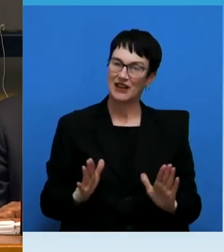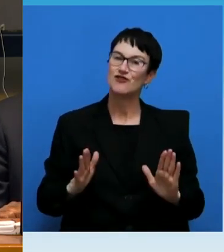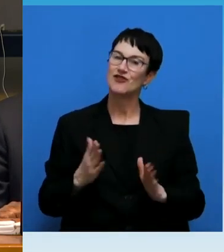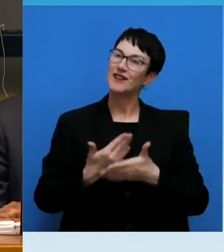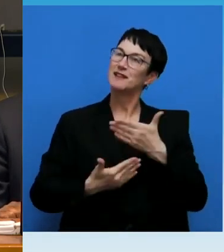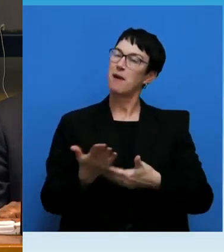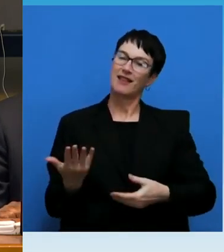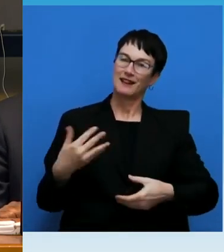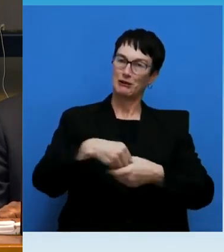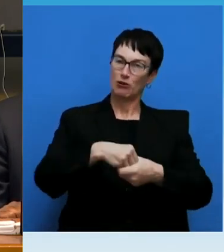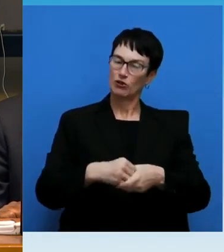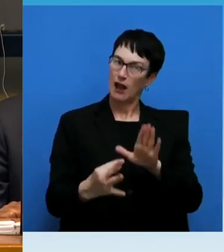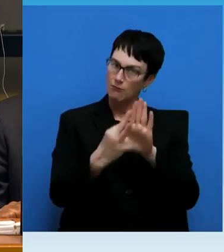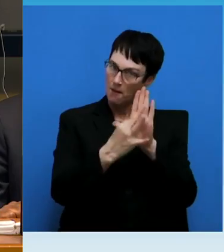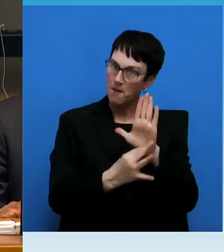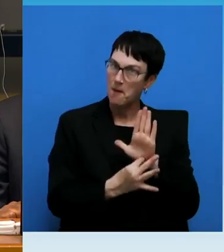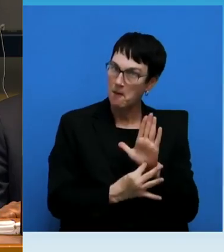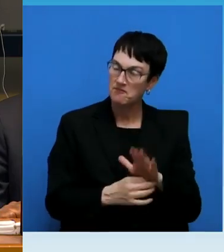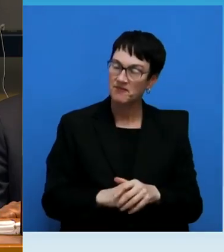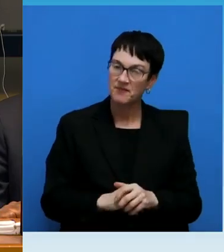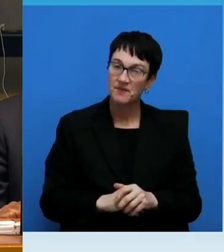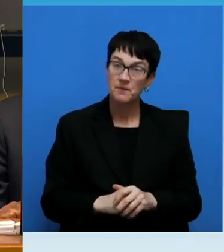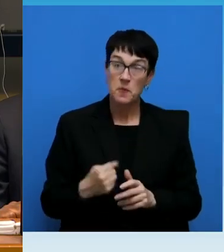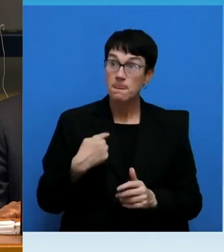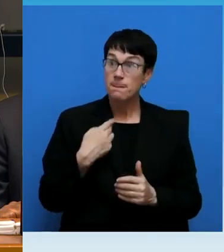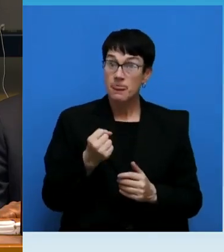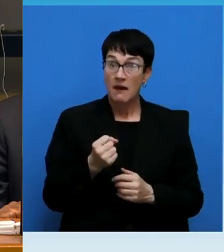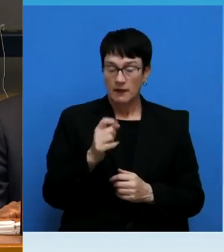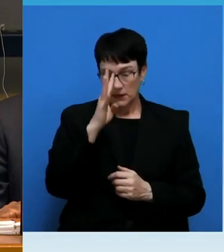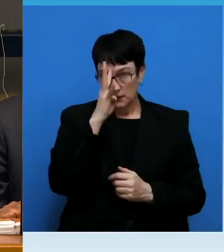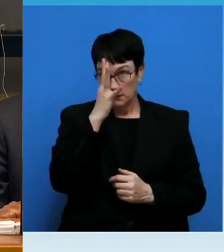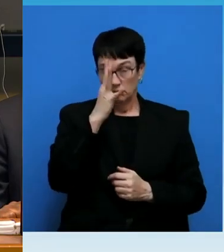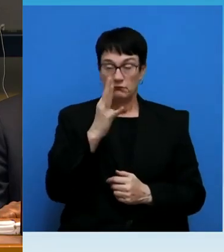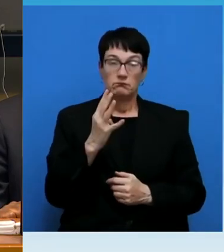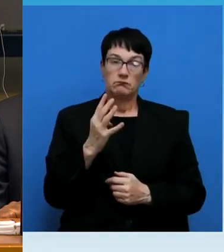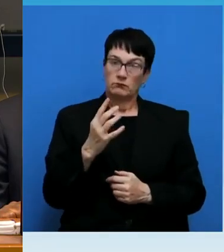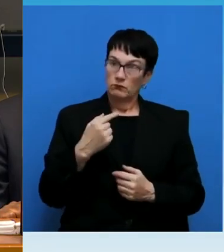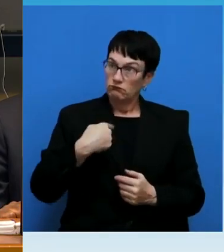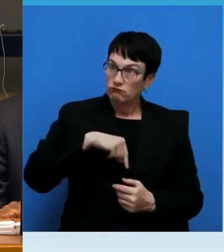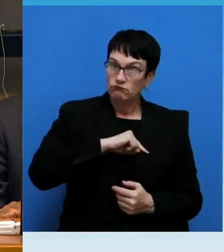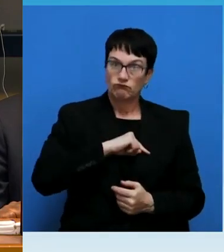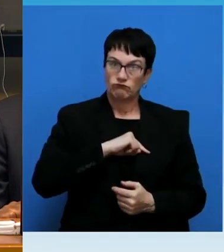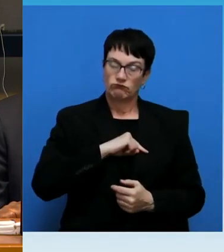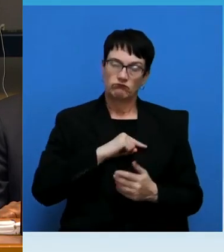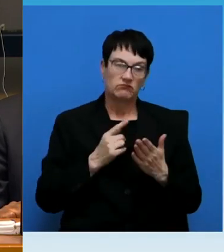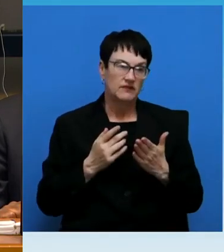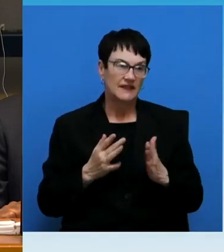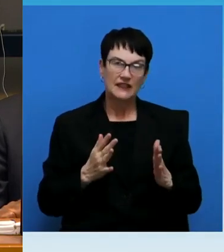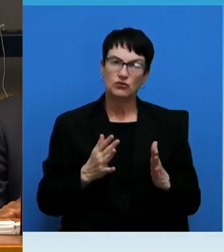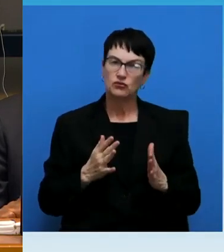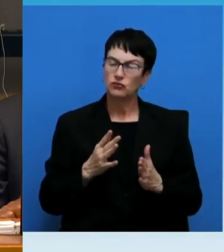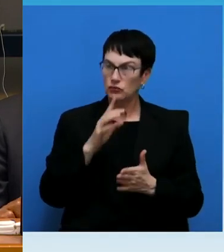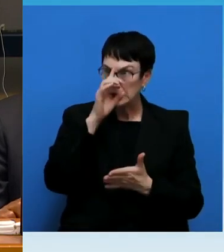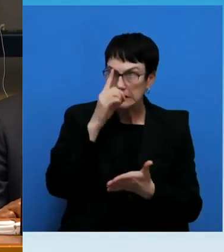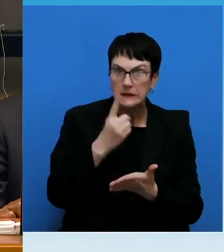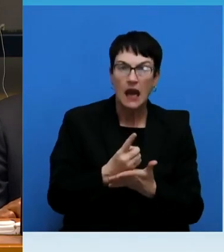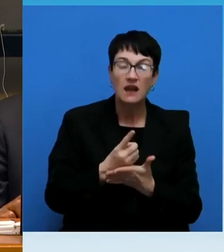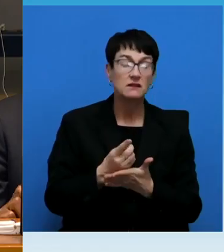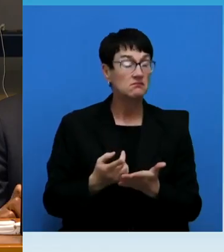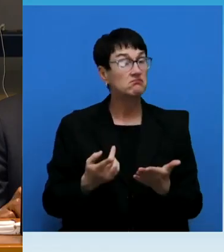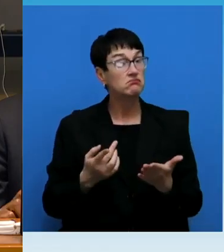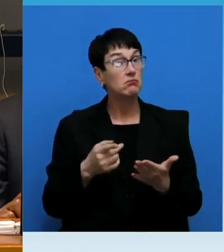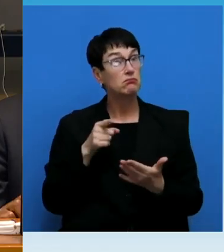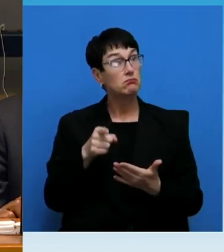flagship disability inclusion initiative, We Decide, has produced tangible results. Through the program, we